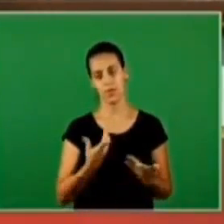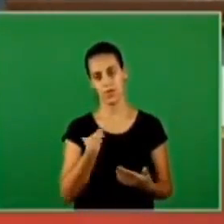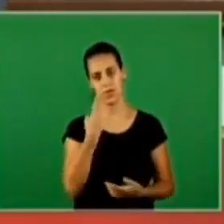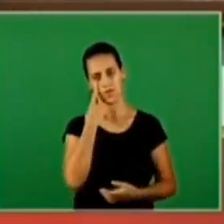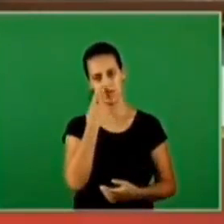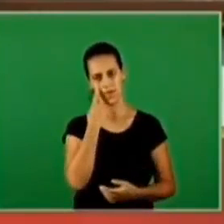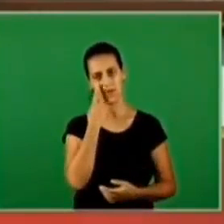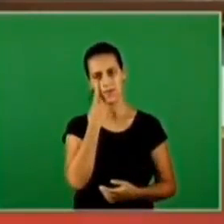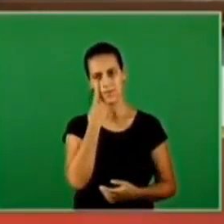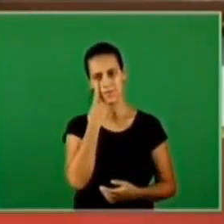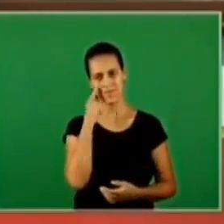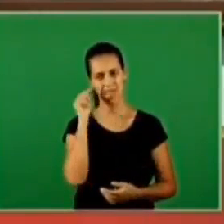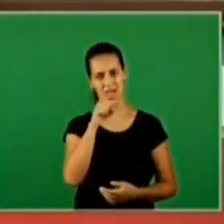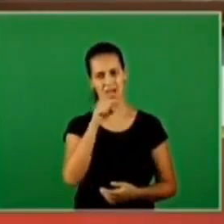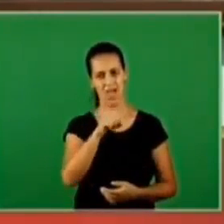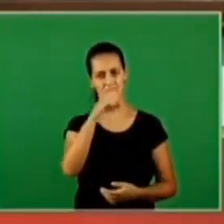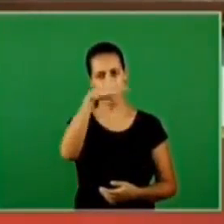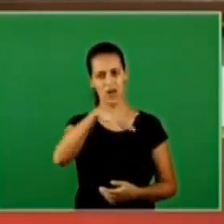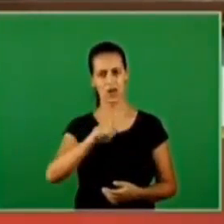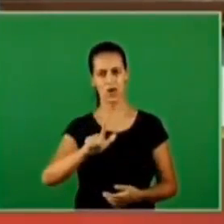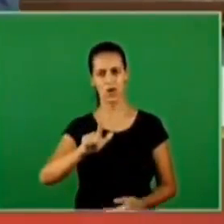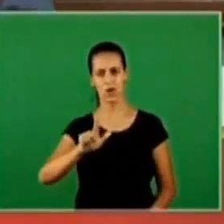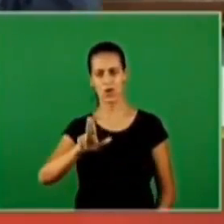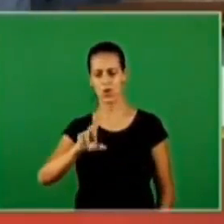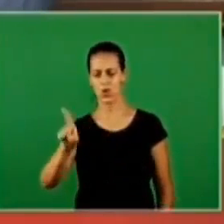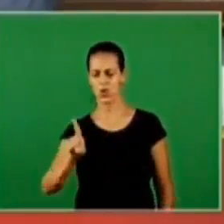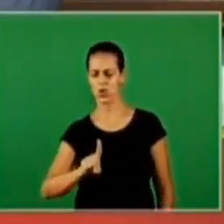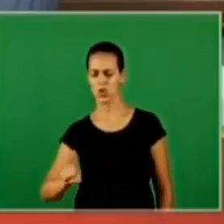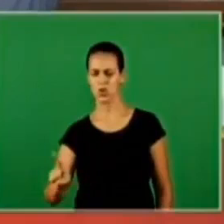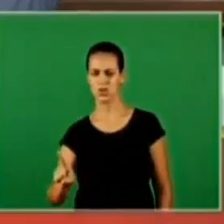So then you see that this light